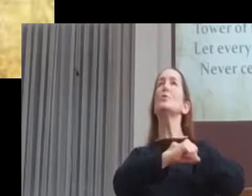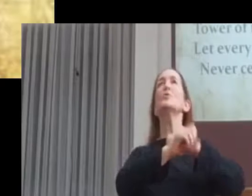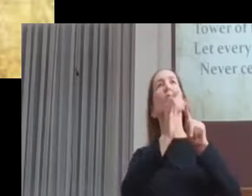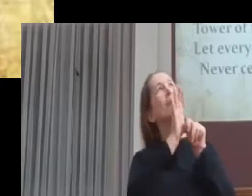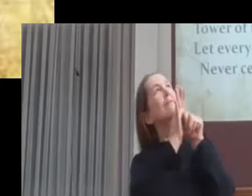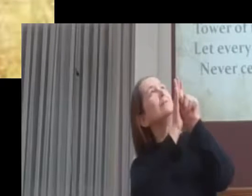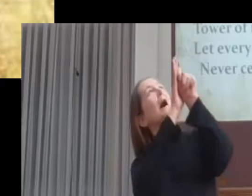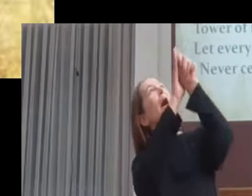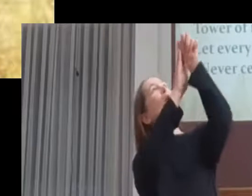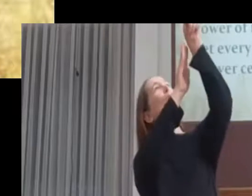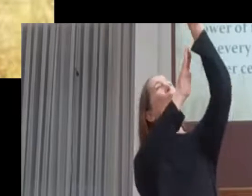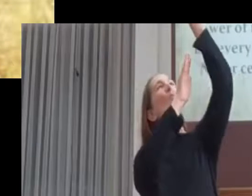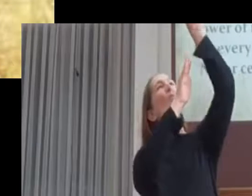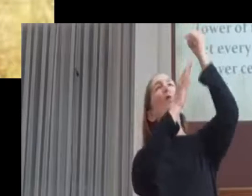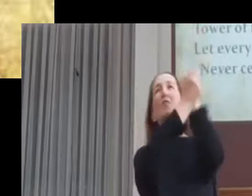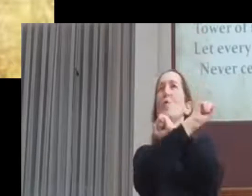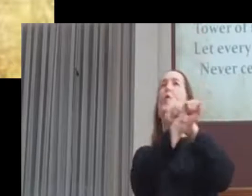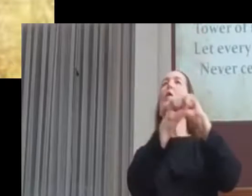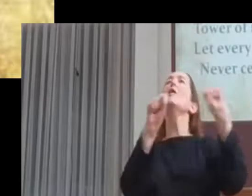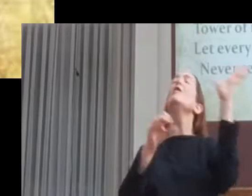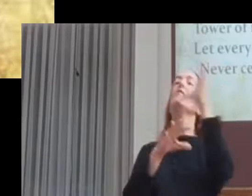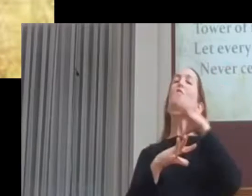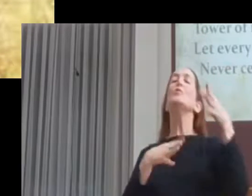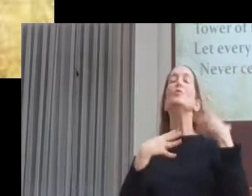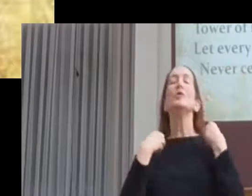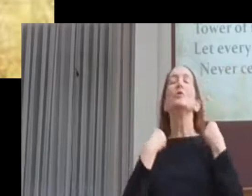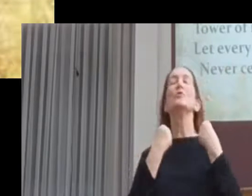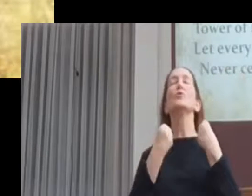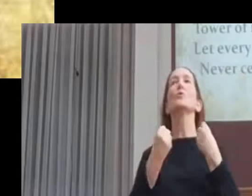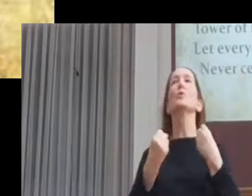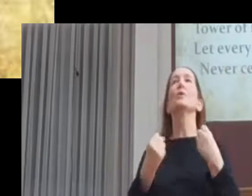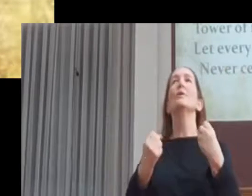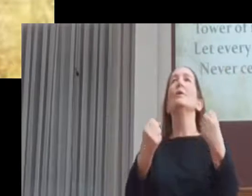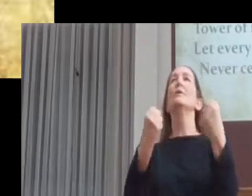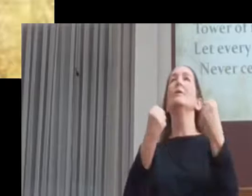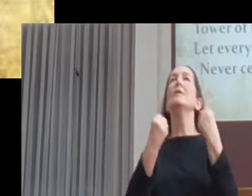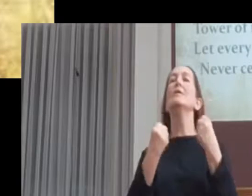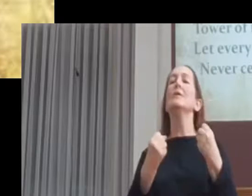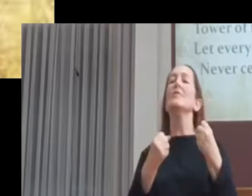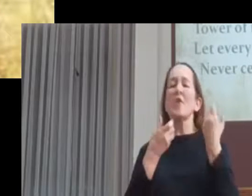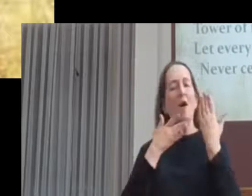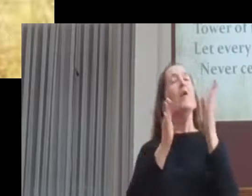comfort, my shelter, tower,